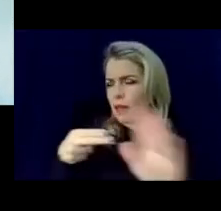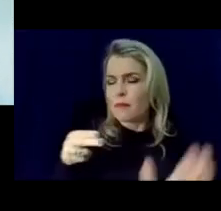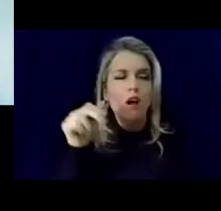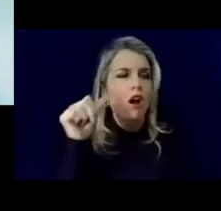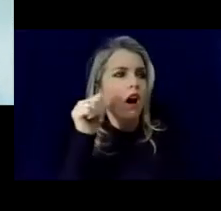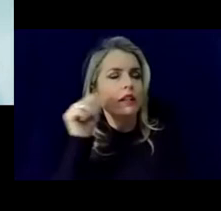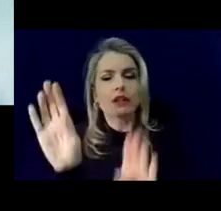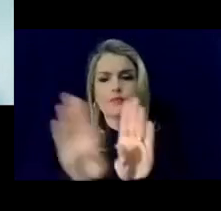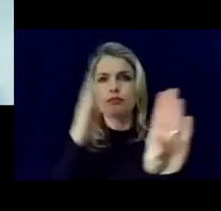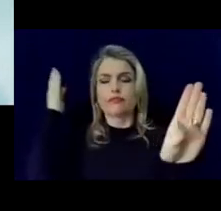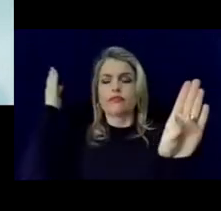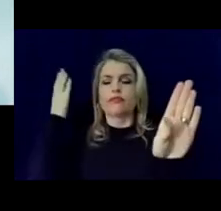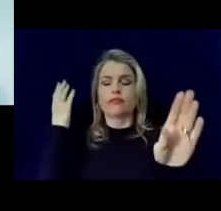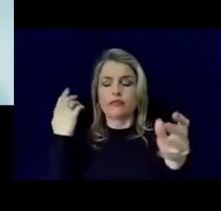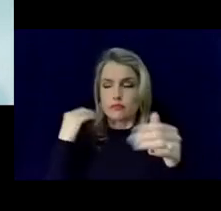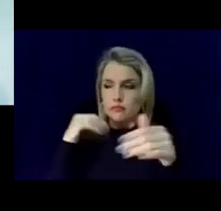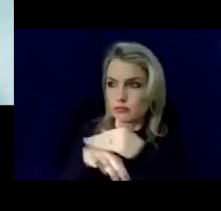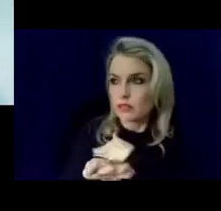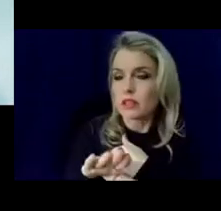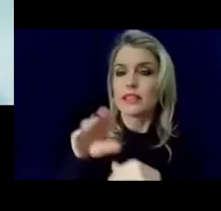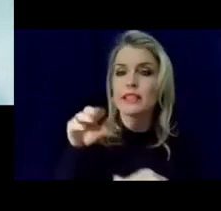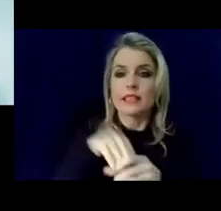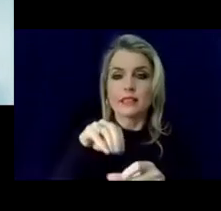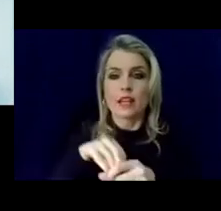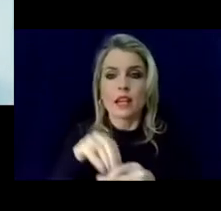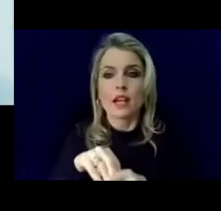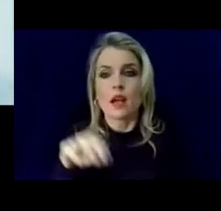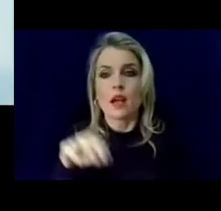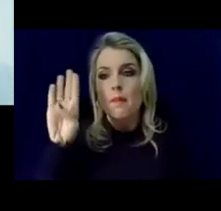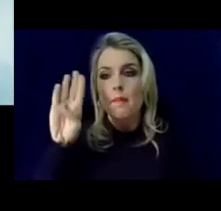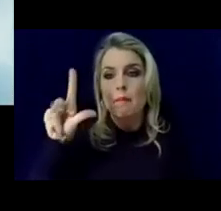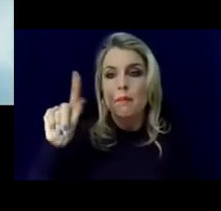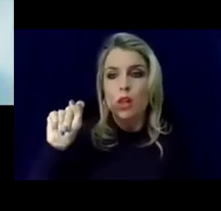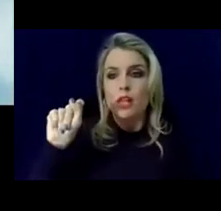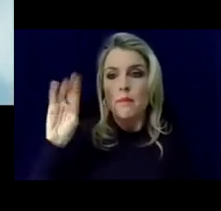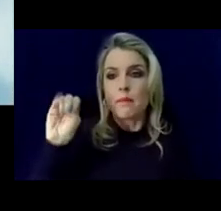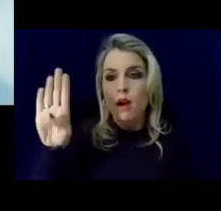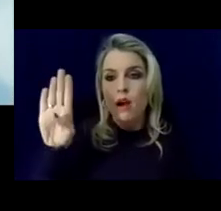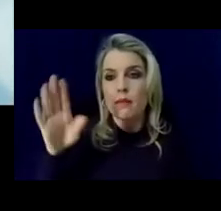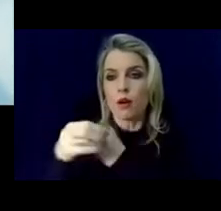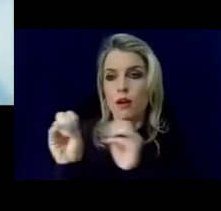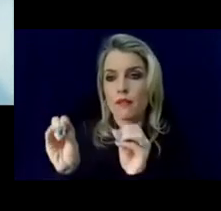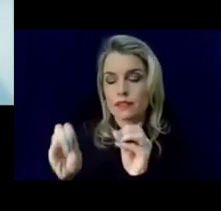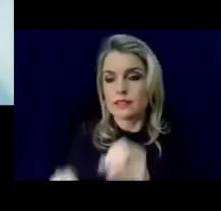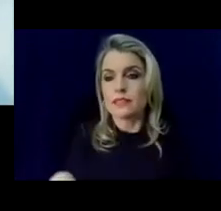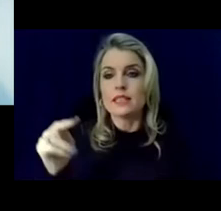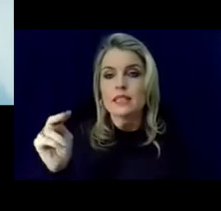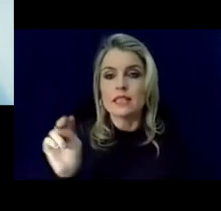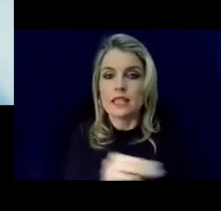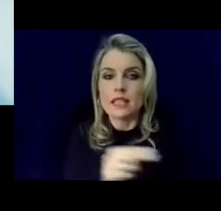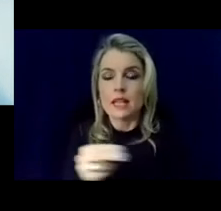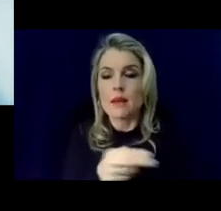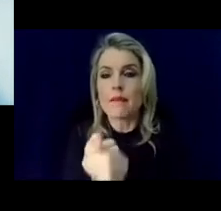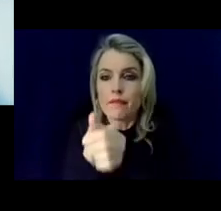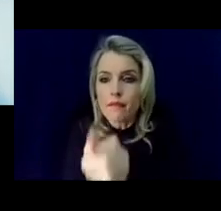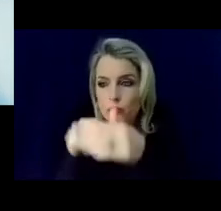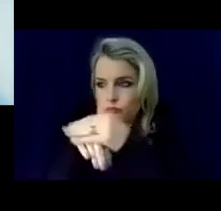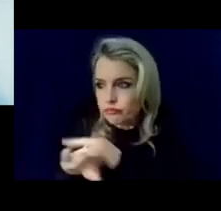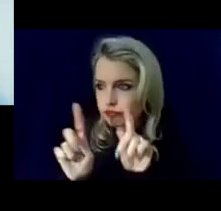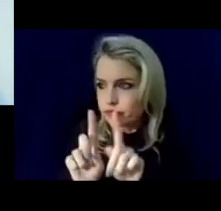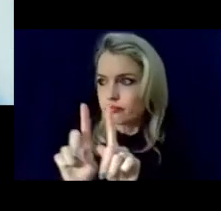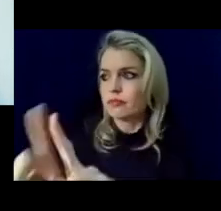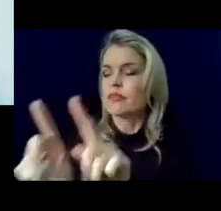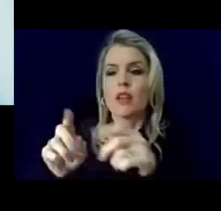swings open the office door. Interior, Bullet Mob office, continuous. Nima follows Anika in. The office is open